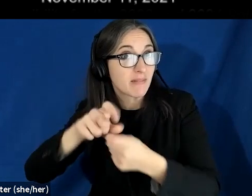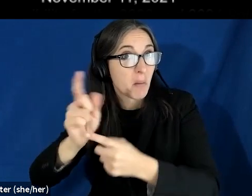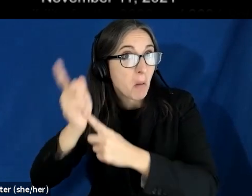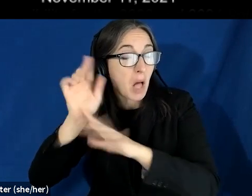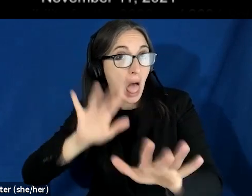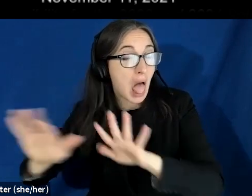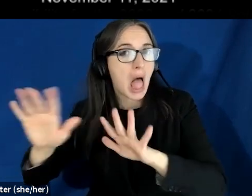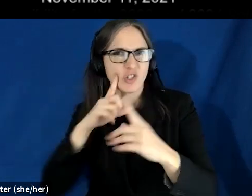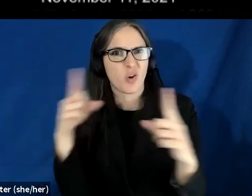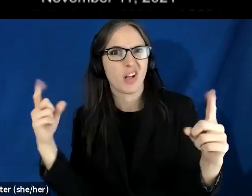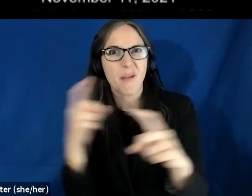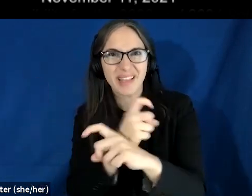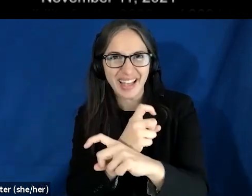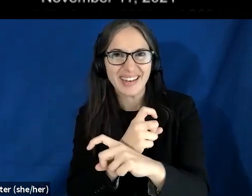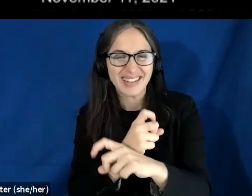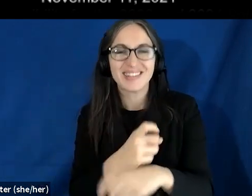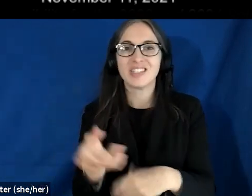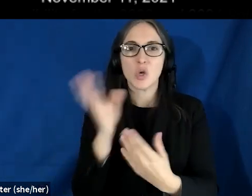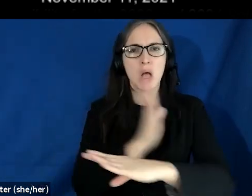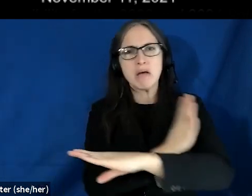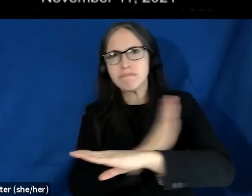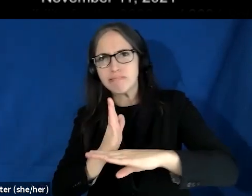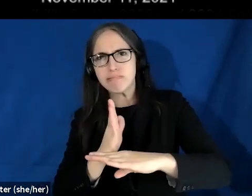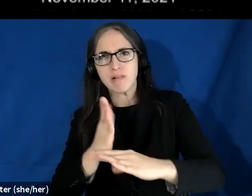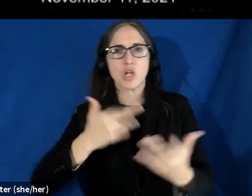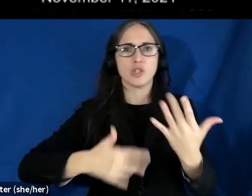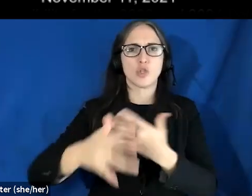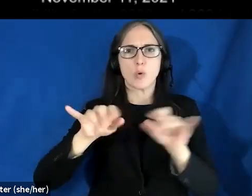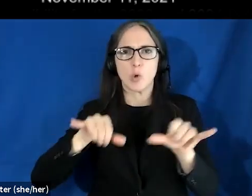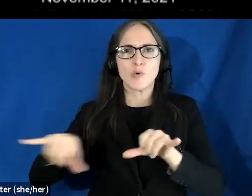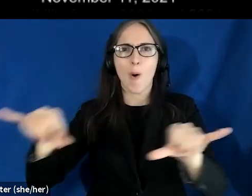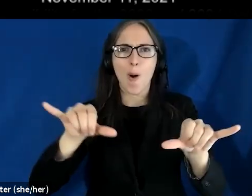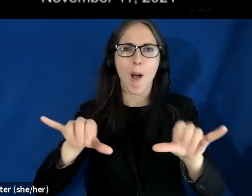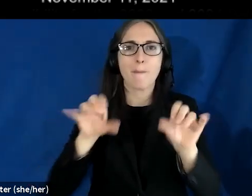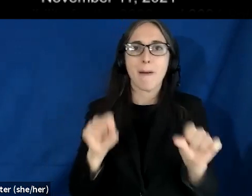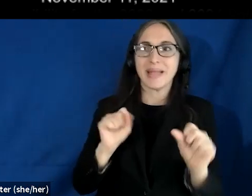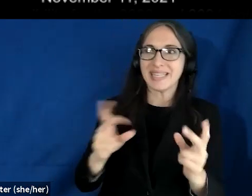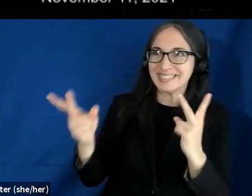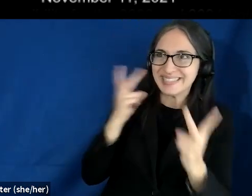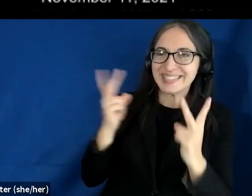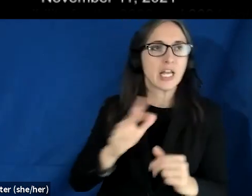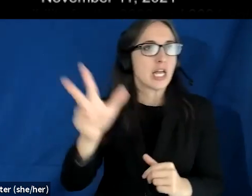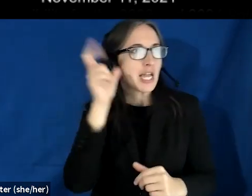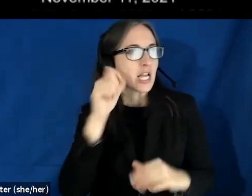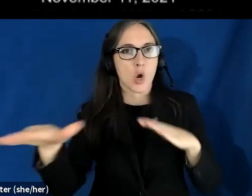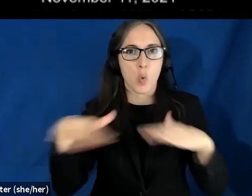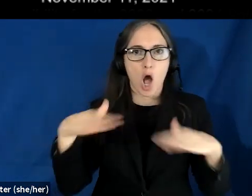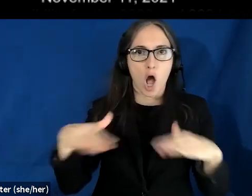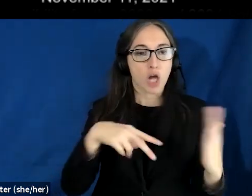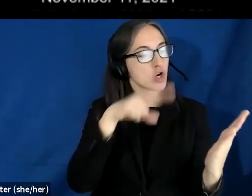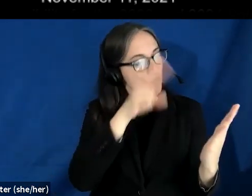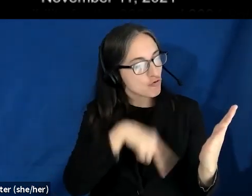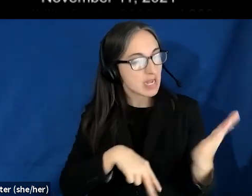complicated. So you rate also your social norms, the ability to see or hear or walk, read, print, write with a pen or